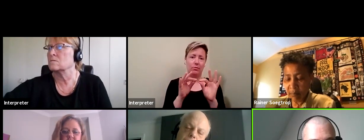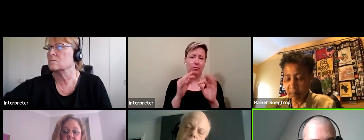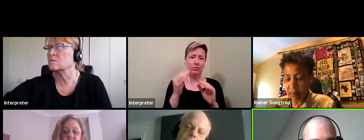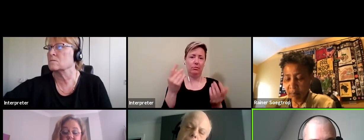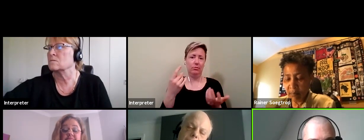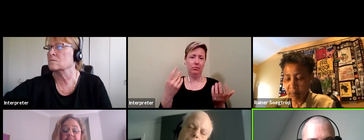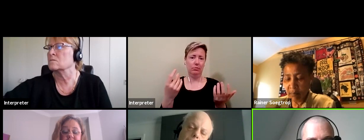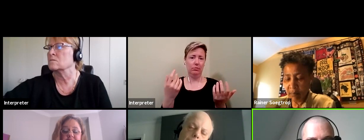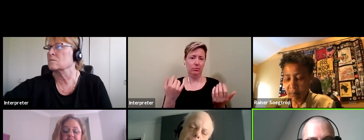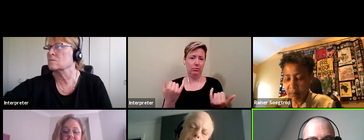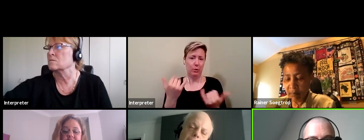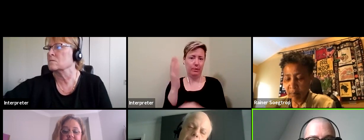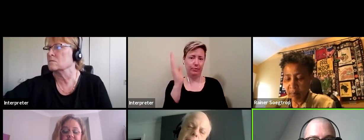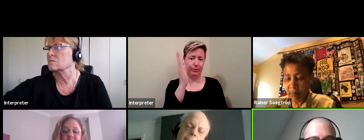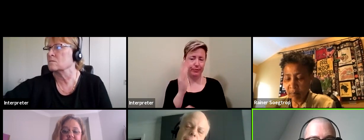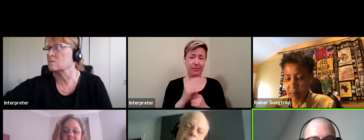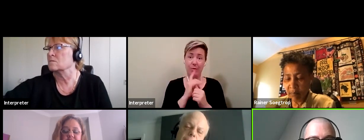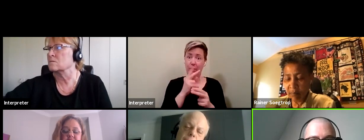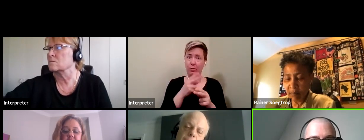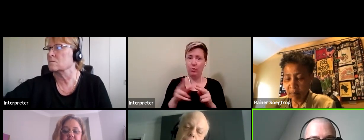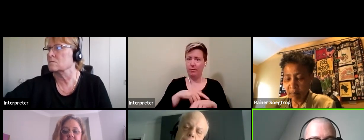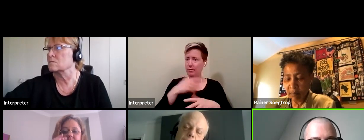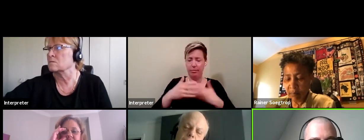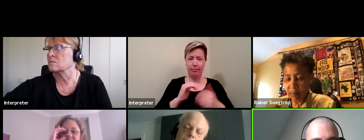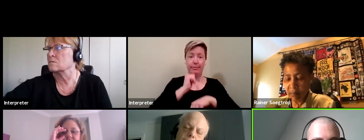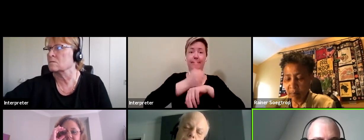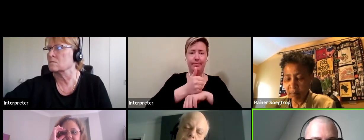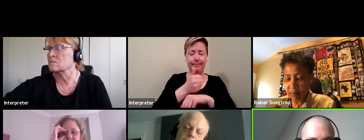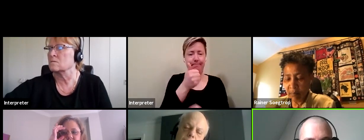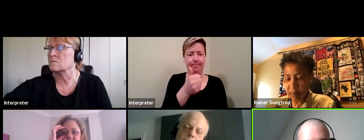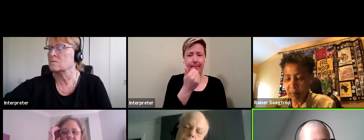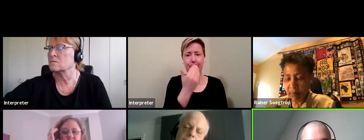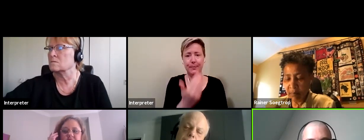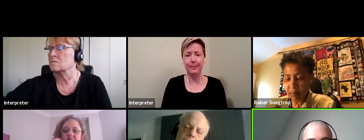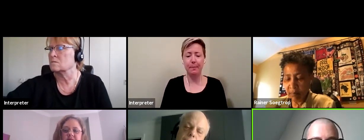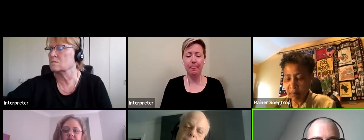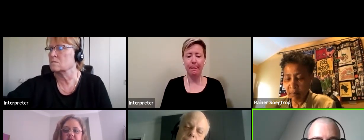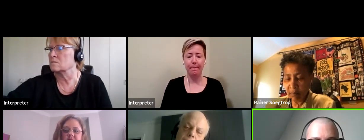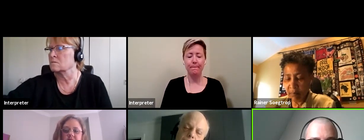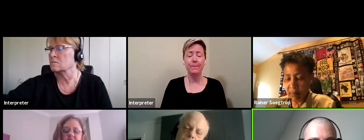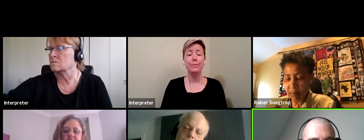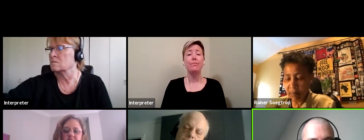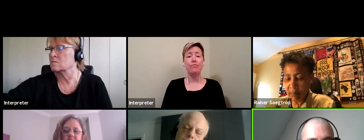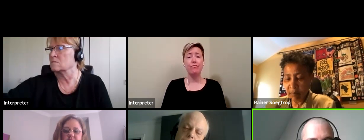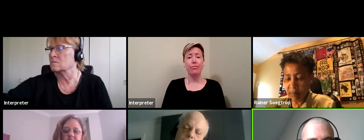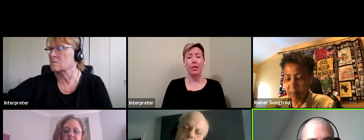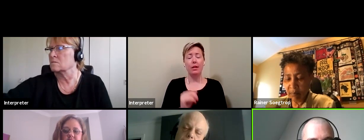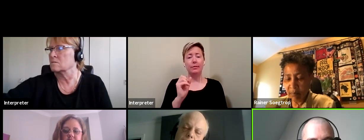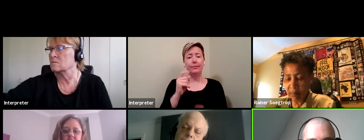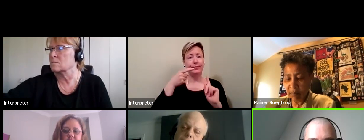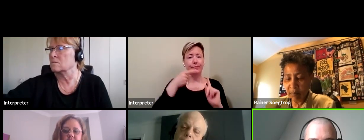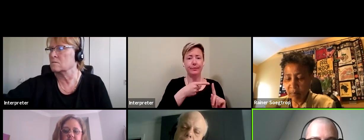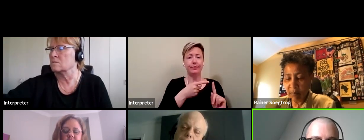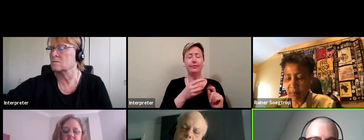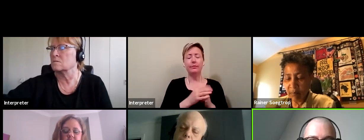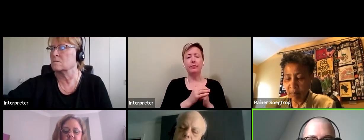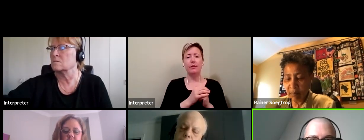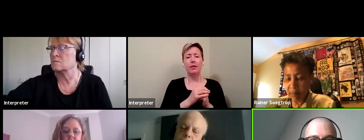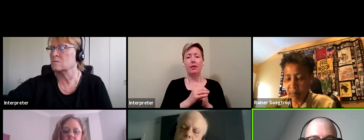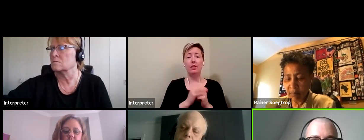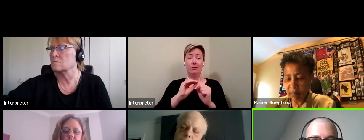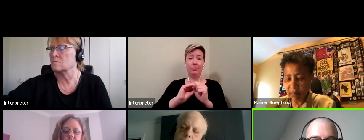short notice. So thank you. Our starting point on that issue, David, is really that